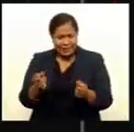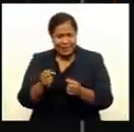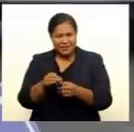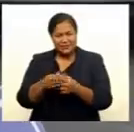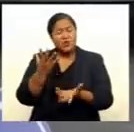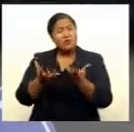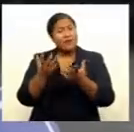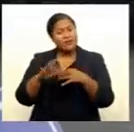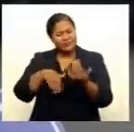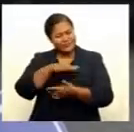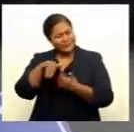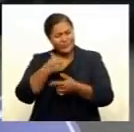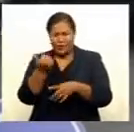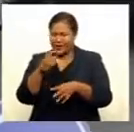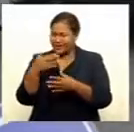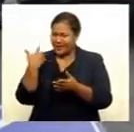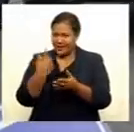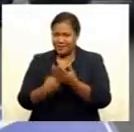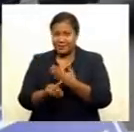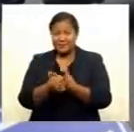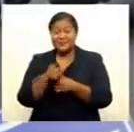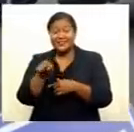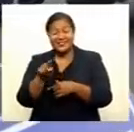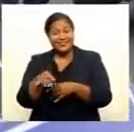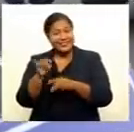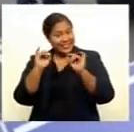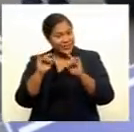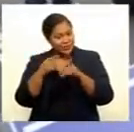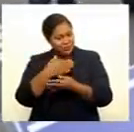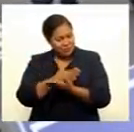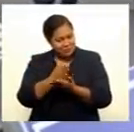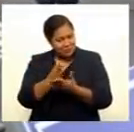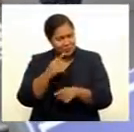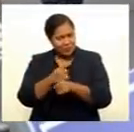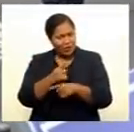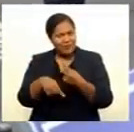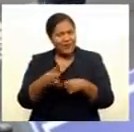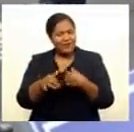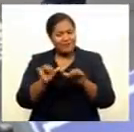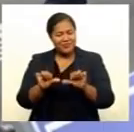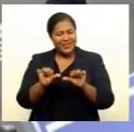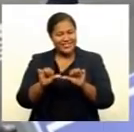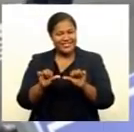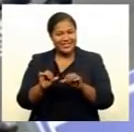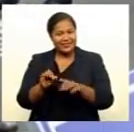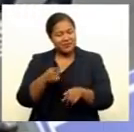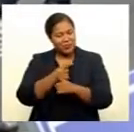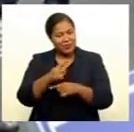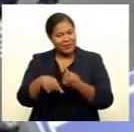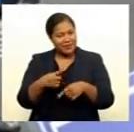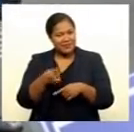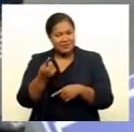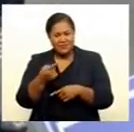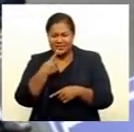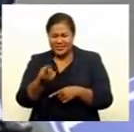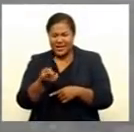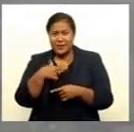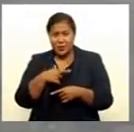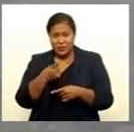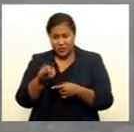experienced. This was the sentiment shared by President Major General Retired George Conrote in his address, adding that the implication